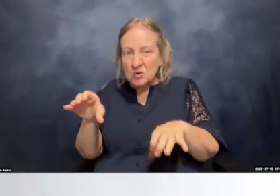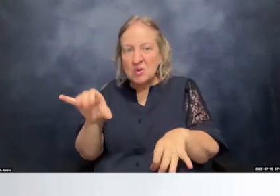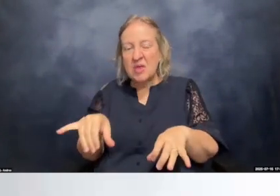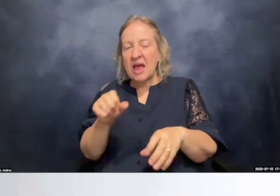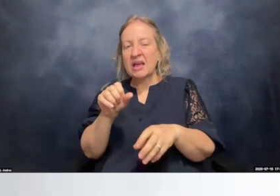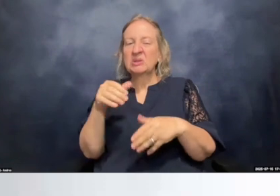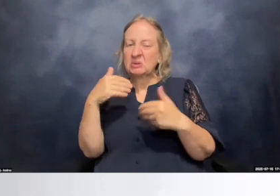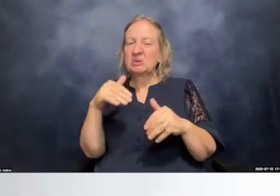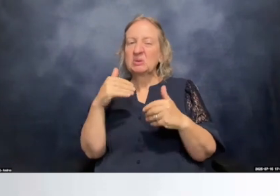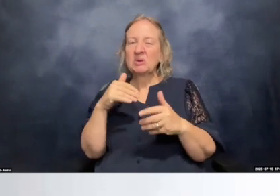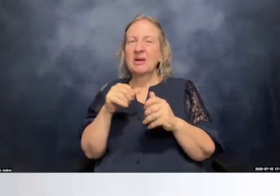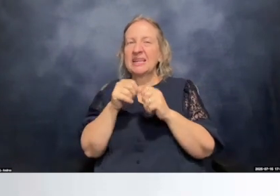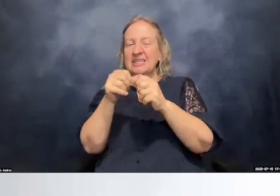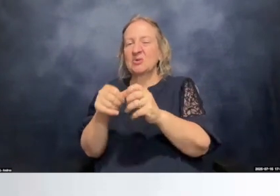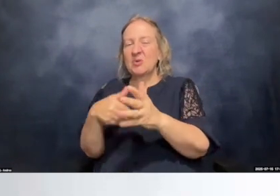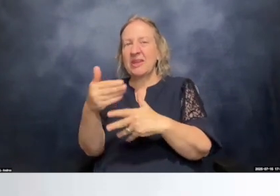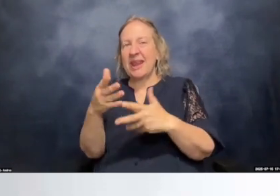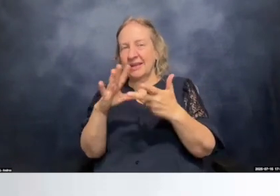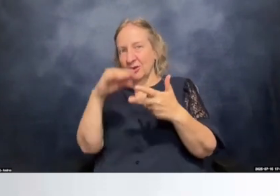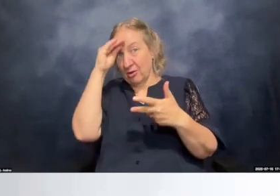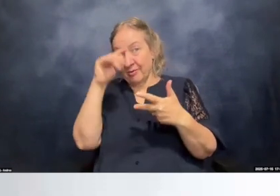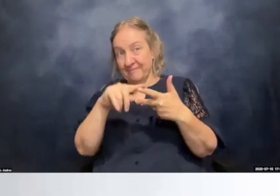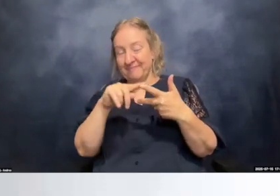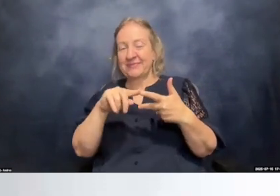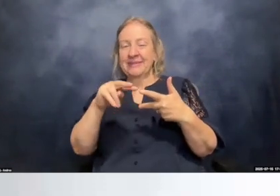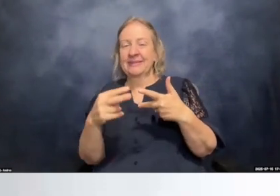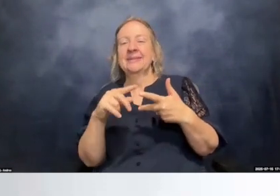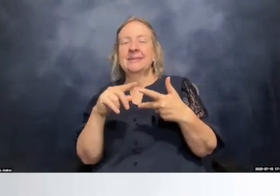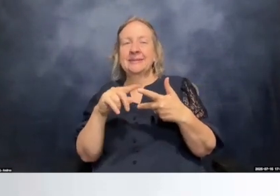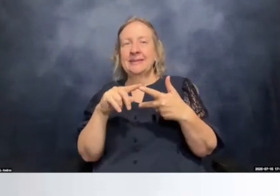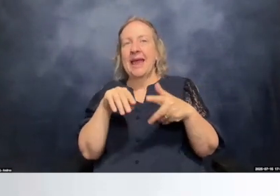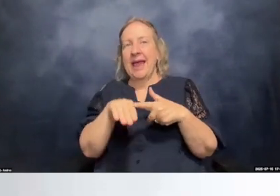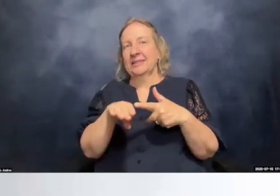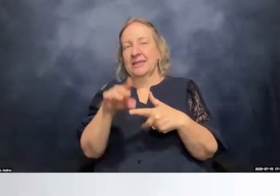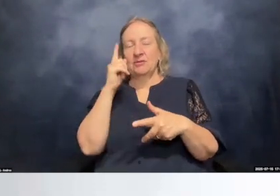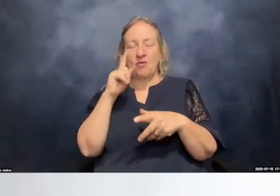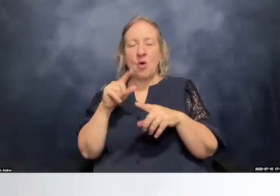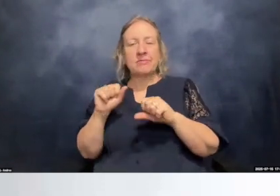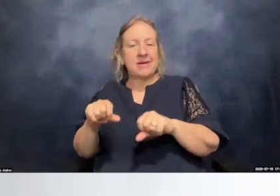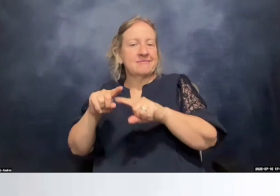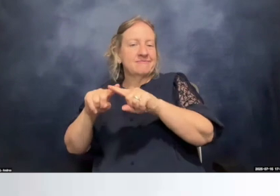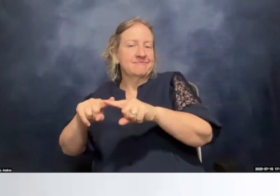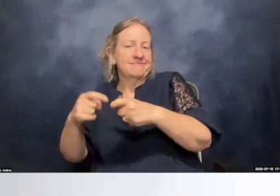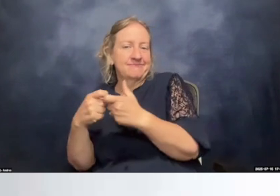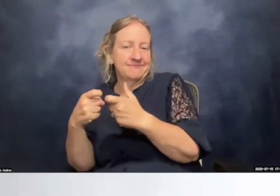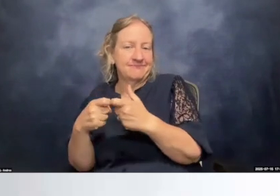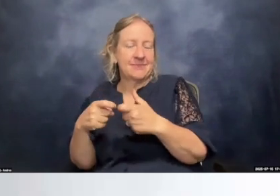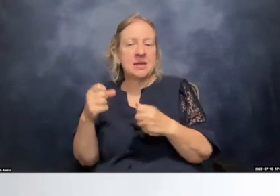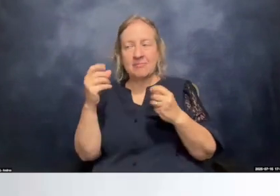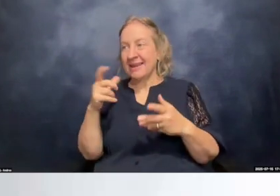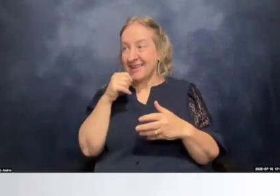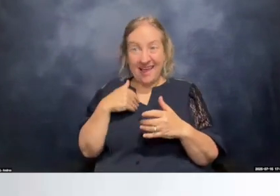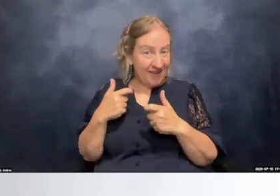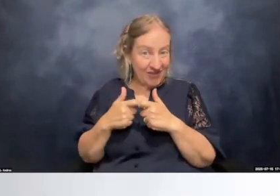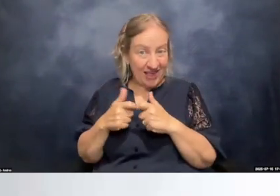next takeaway: access to reliable energy. Many tribes struggle with unreliable